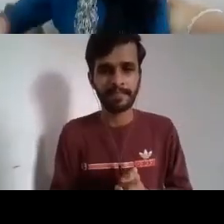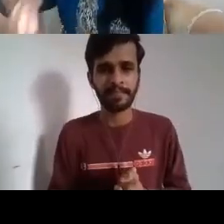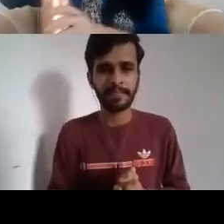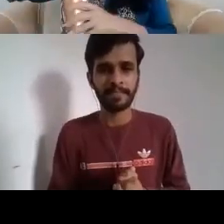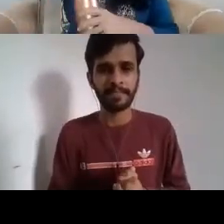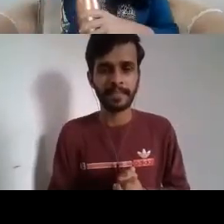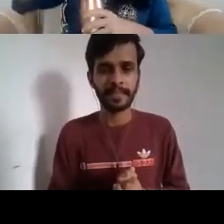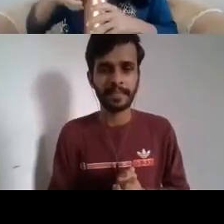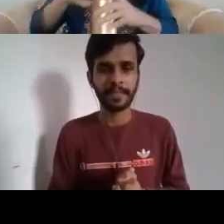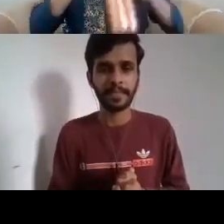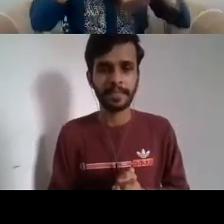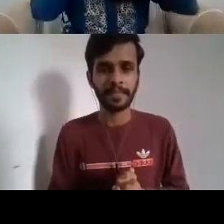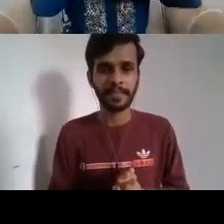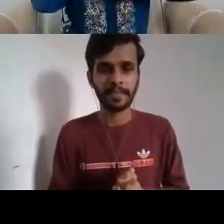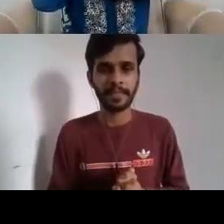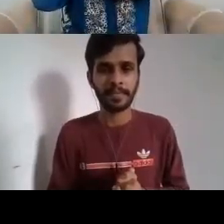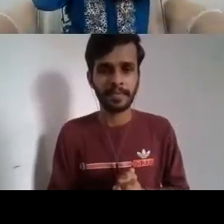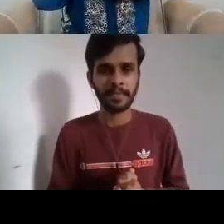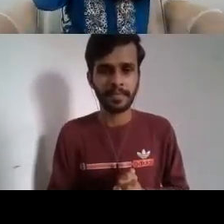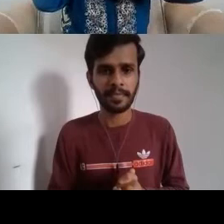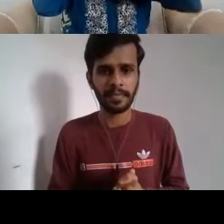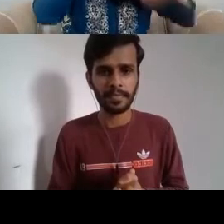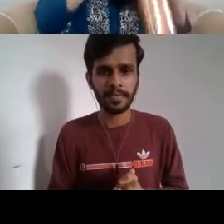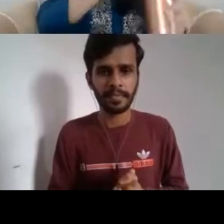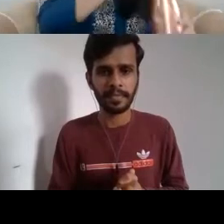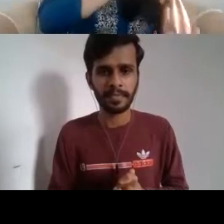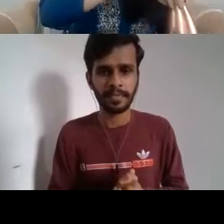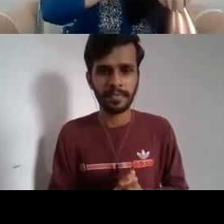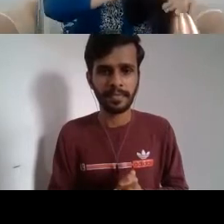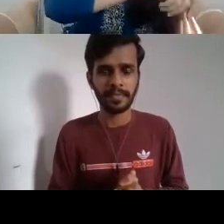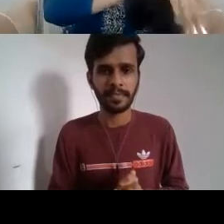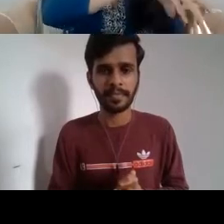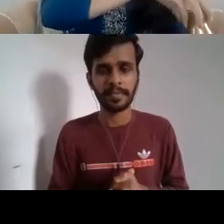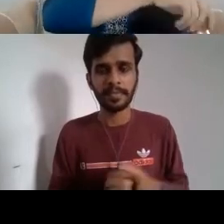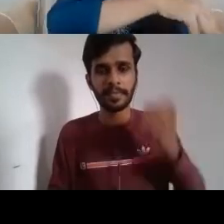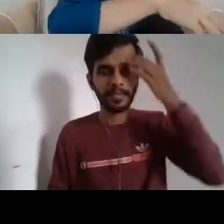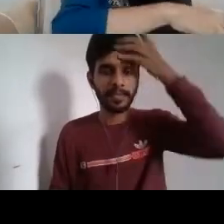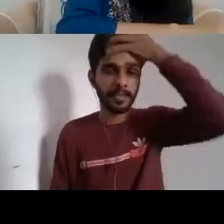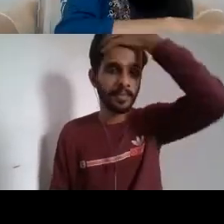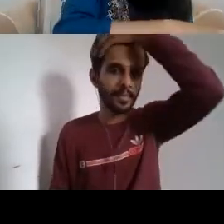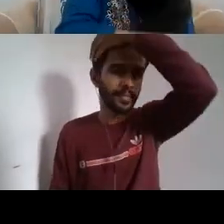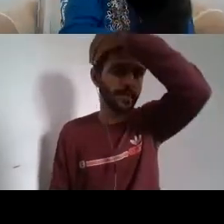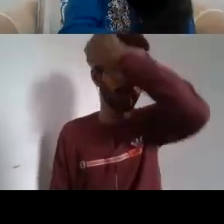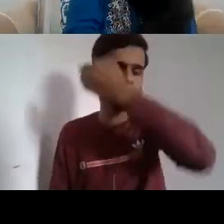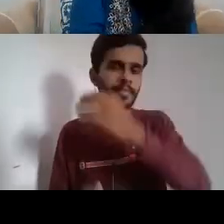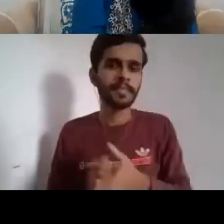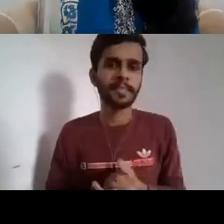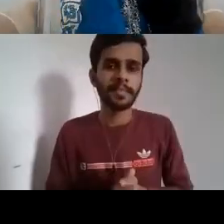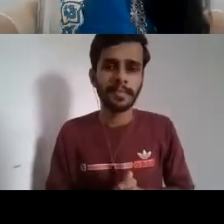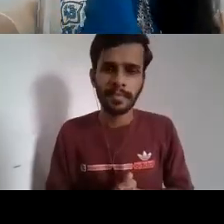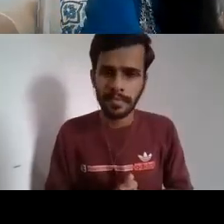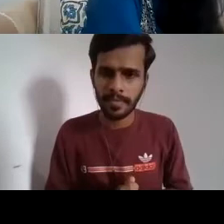Mm-hmm. He created a whole new style, but it